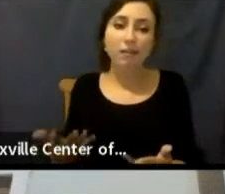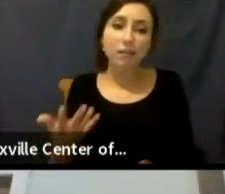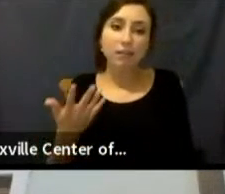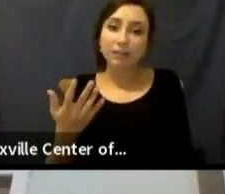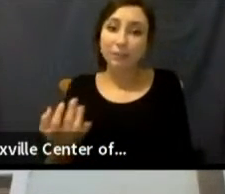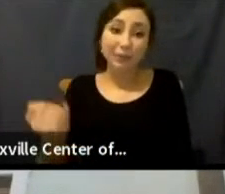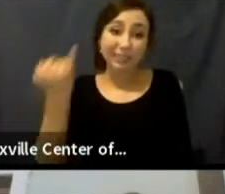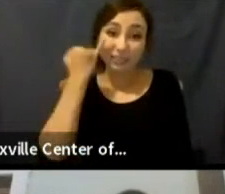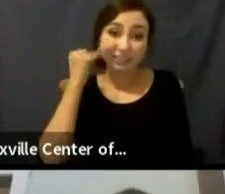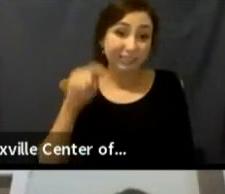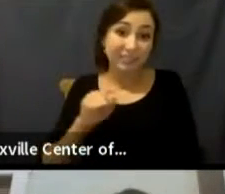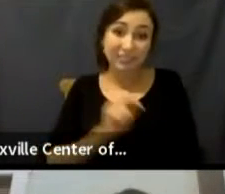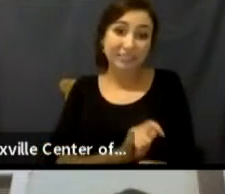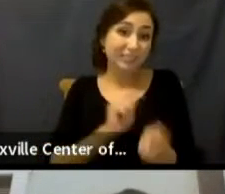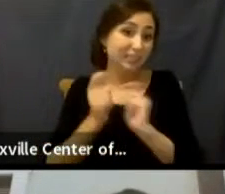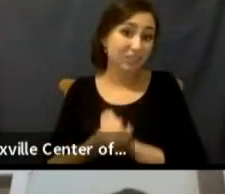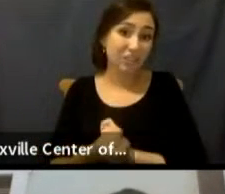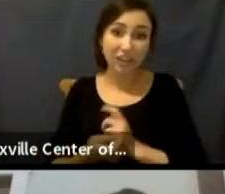is a change in